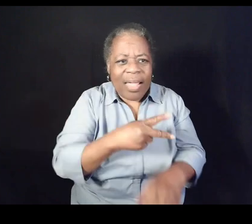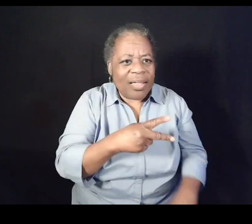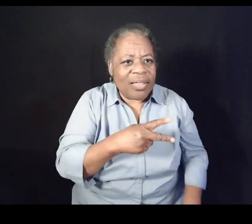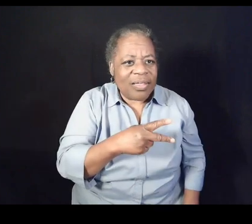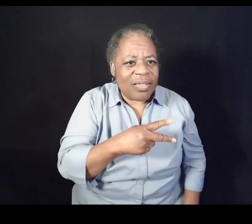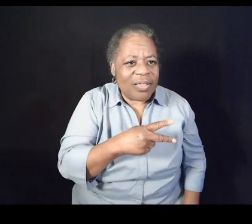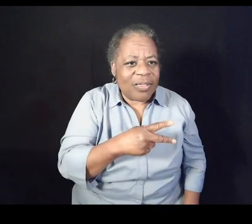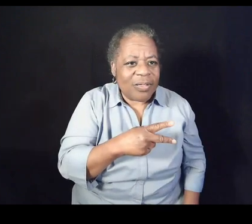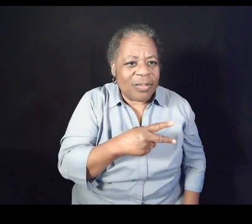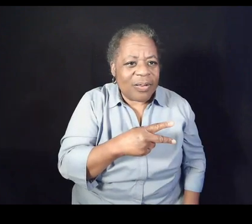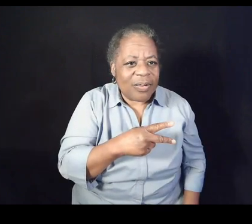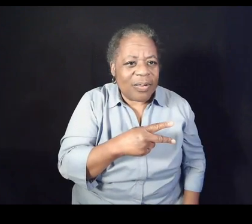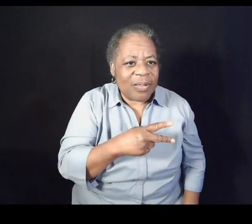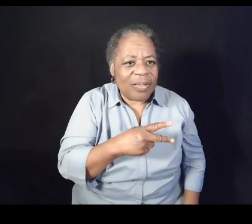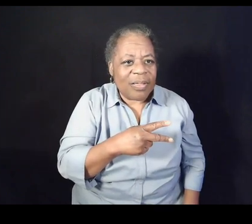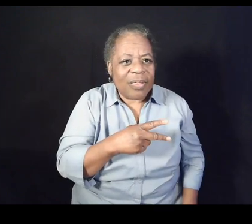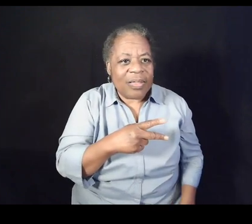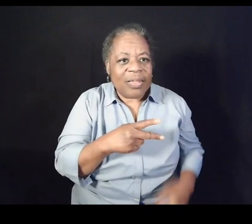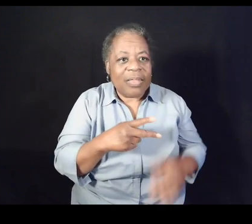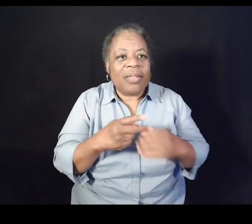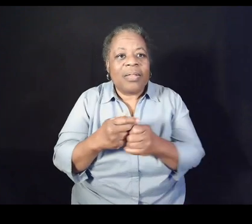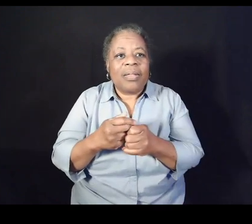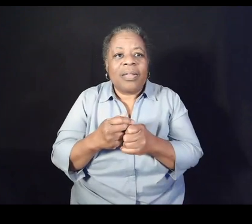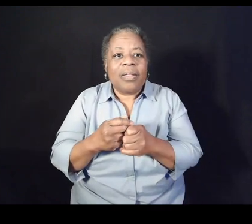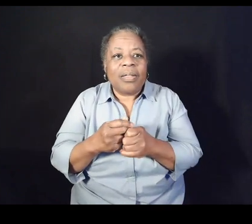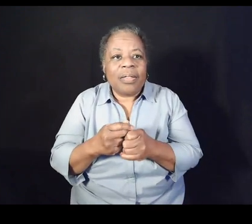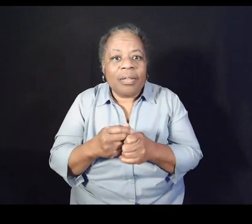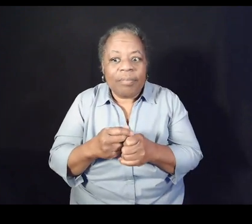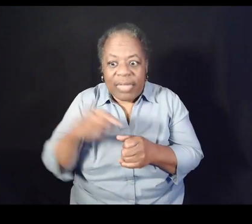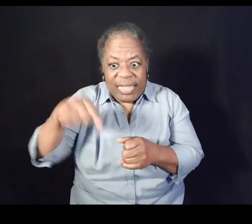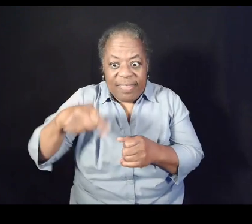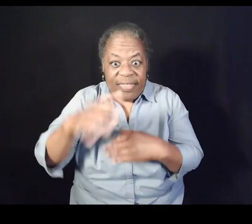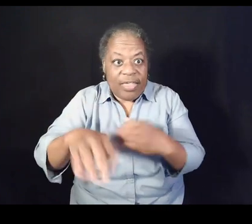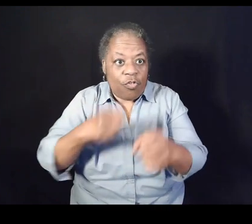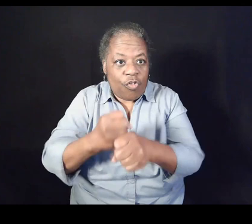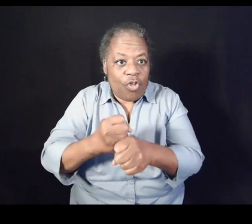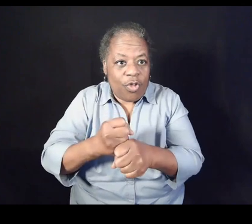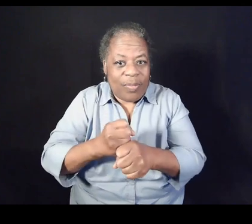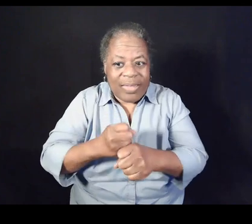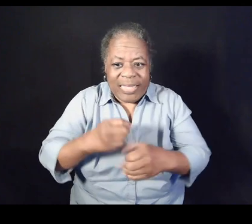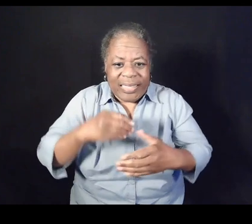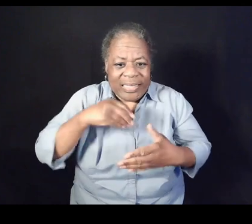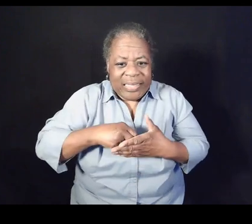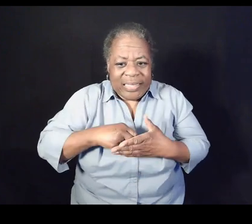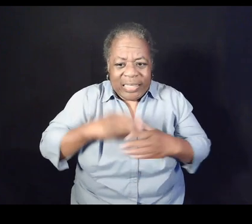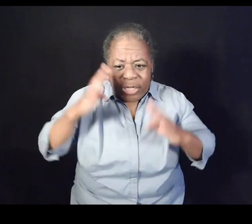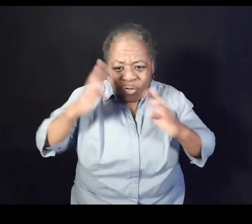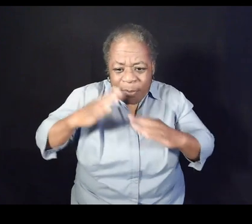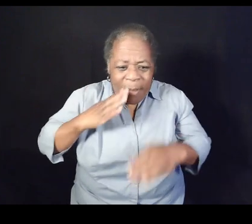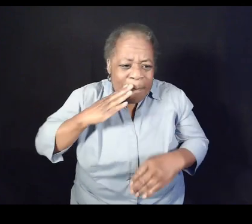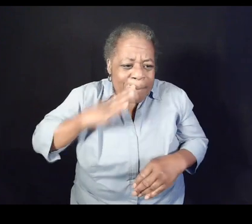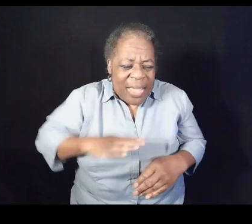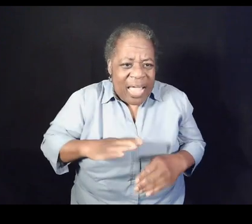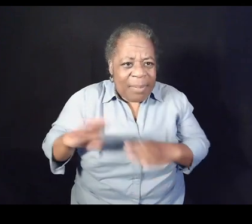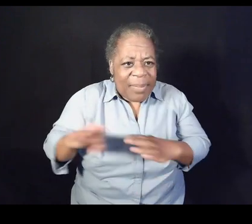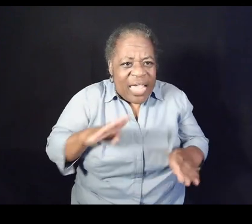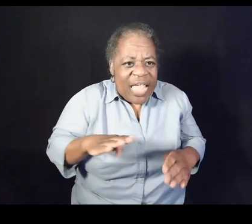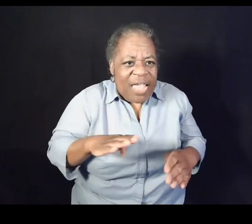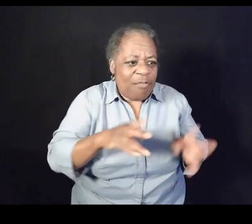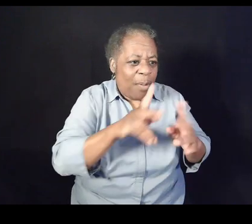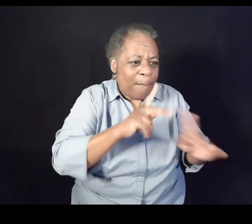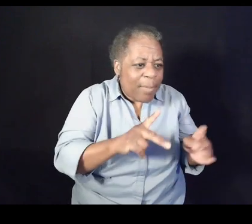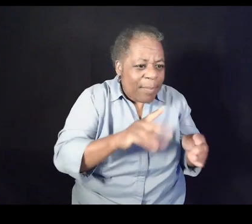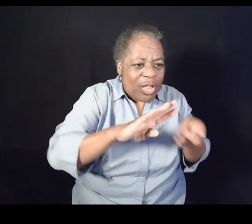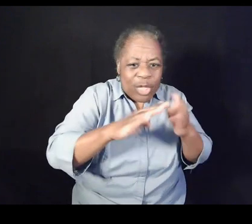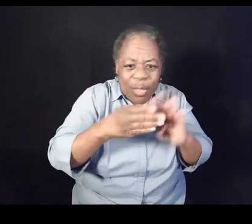And in these later years, I've been deeply troubled by the bad behavior of people and communities who profess